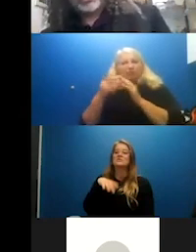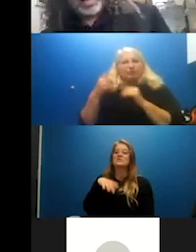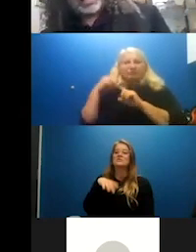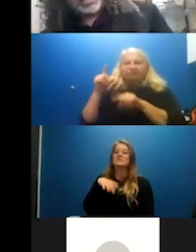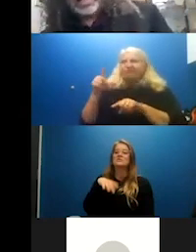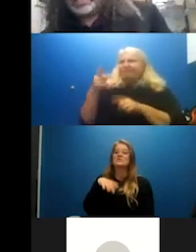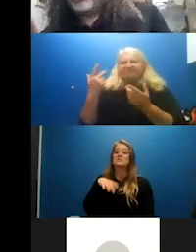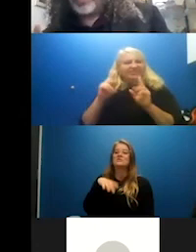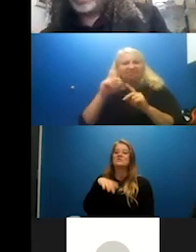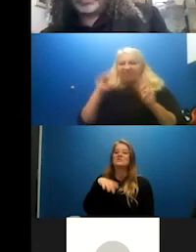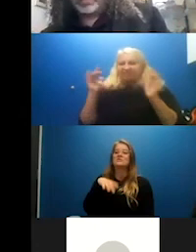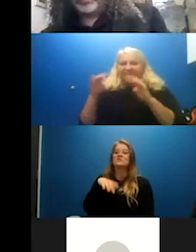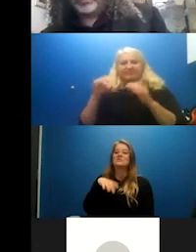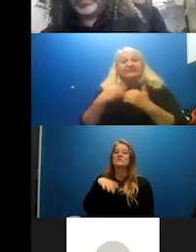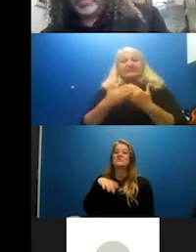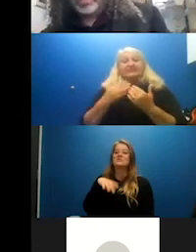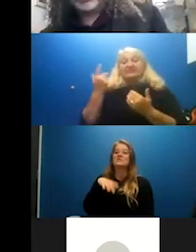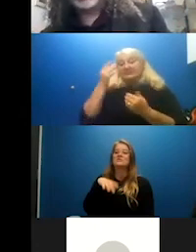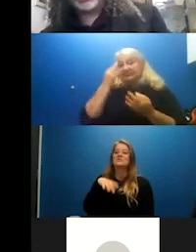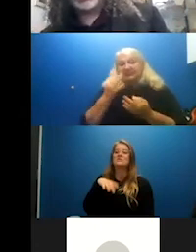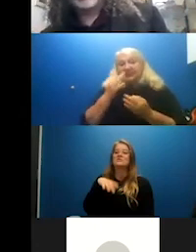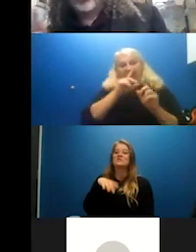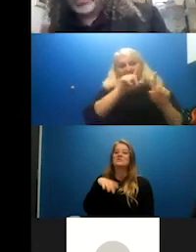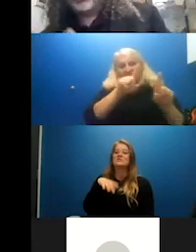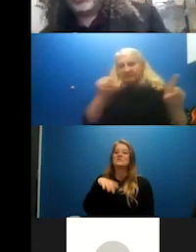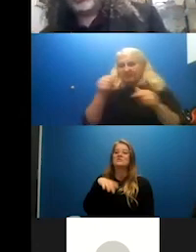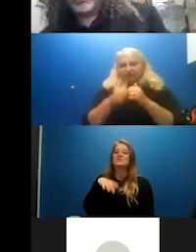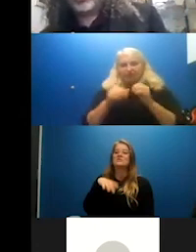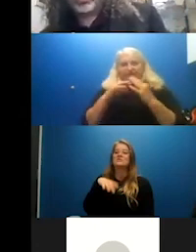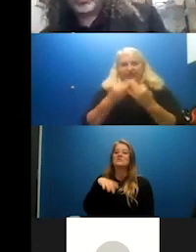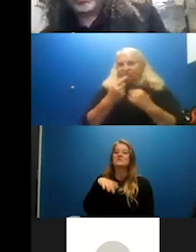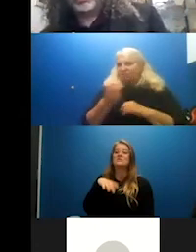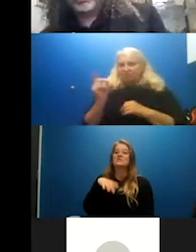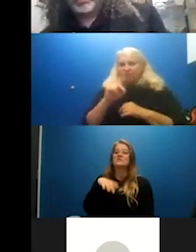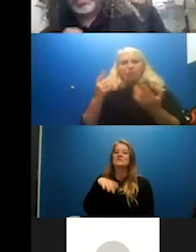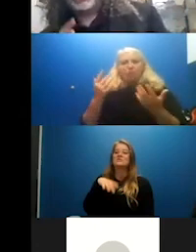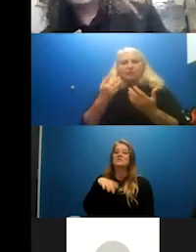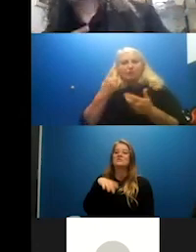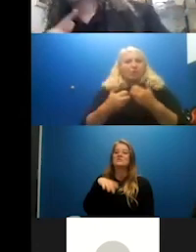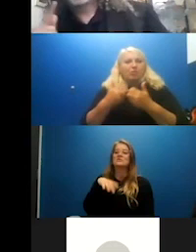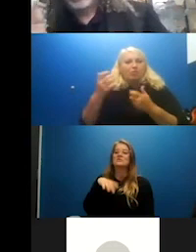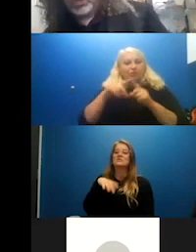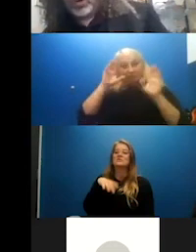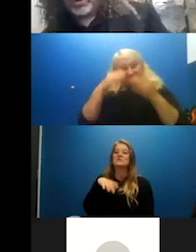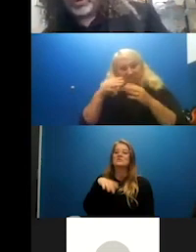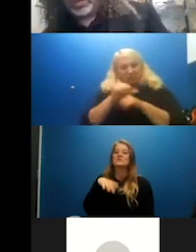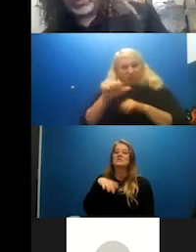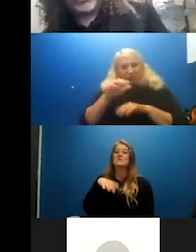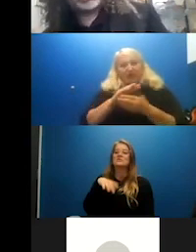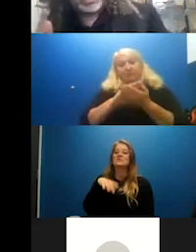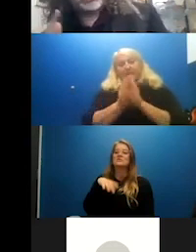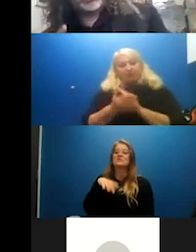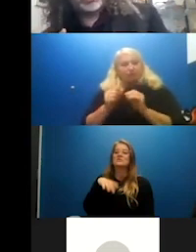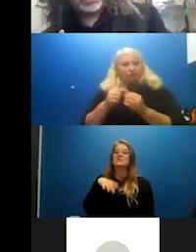to ask each family to decide what is the problem they want to work on and turn that into an opportunity. So if